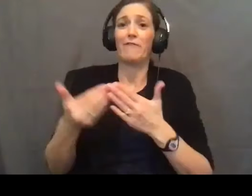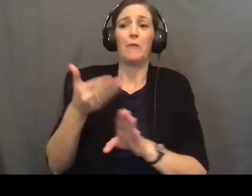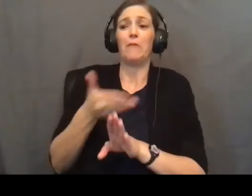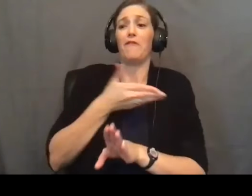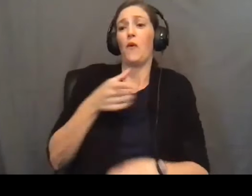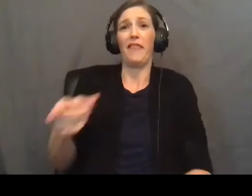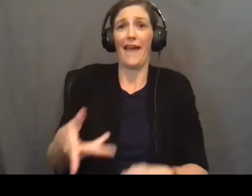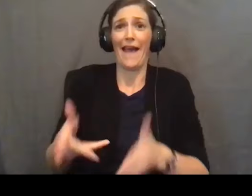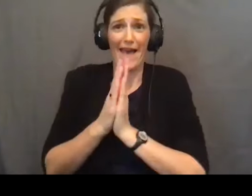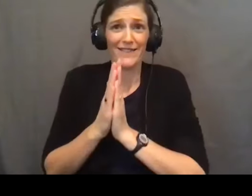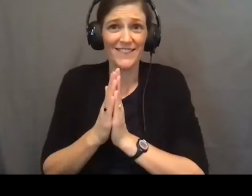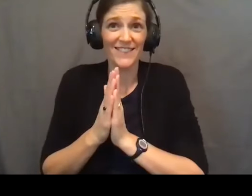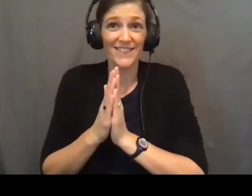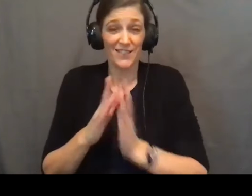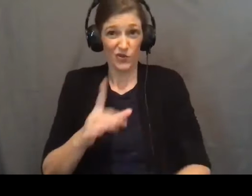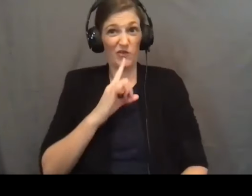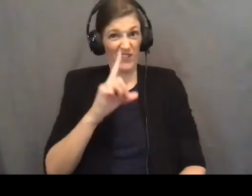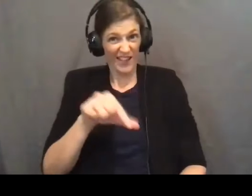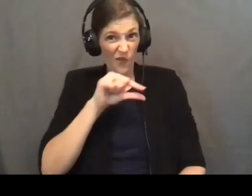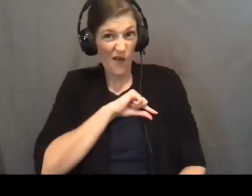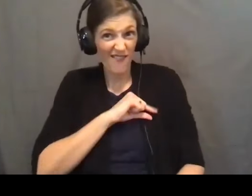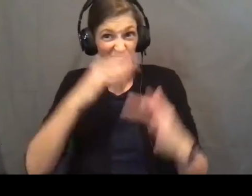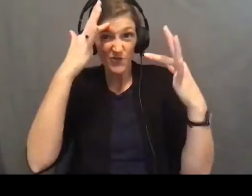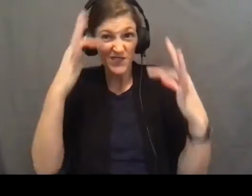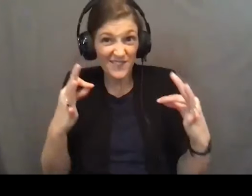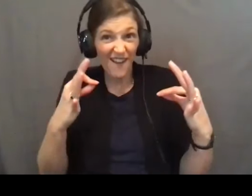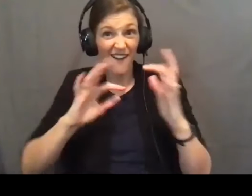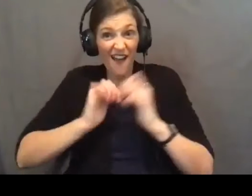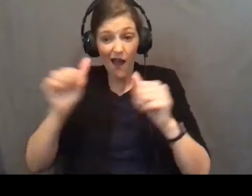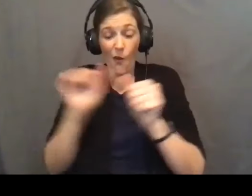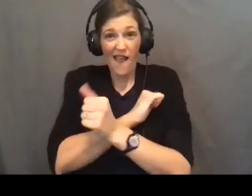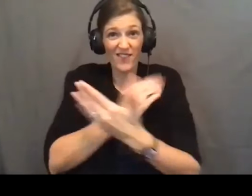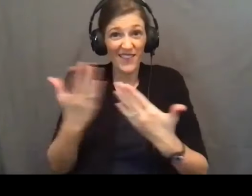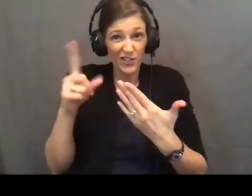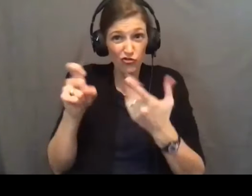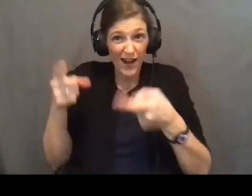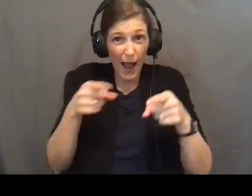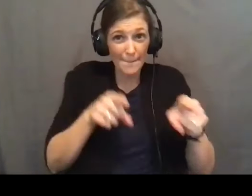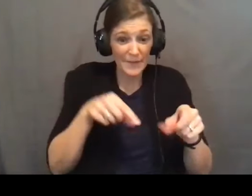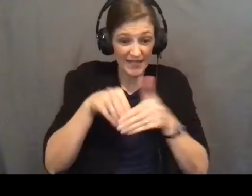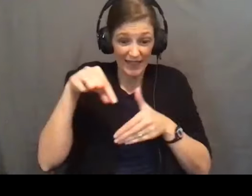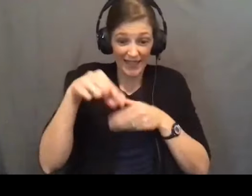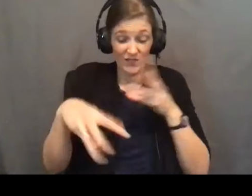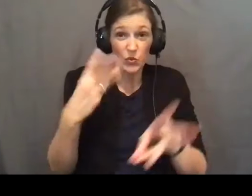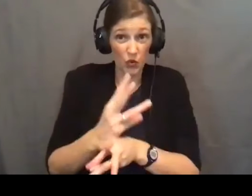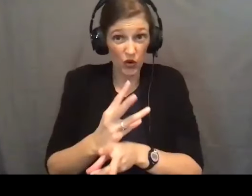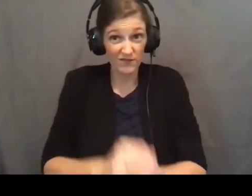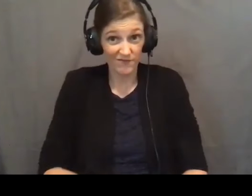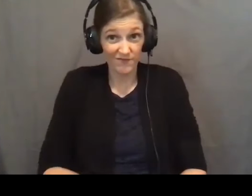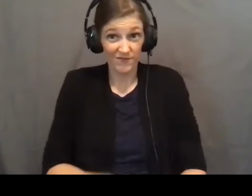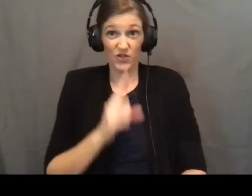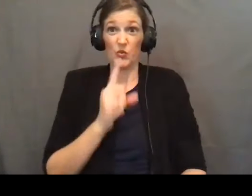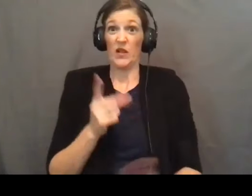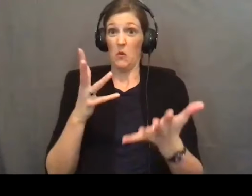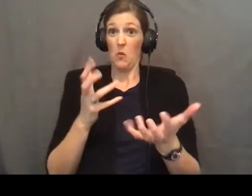ask you. Do we really qualify to decide how everything should go down in this world? Do you really want the